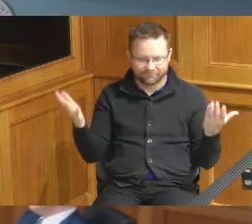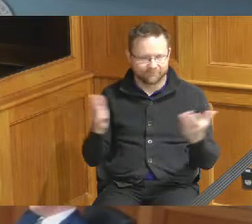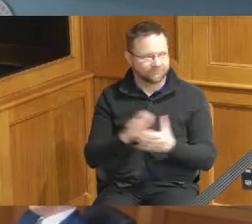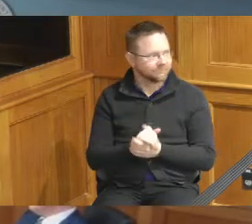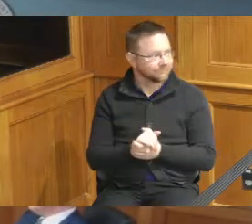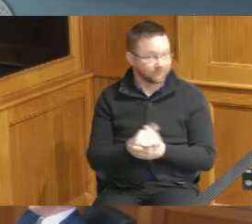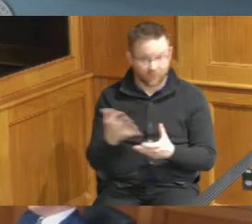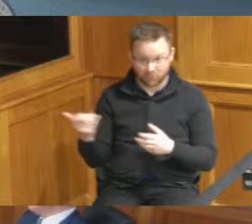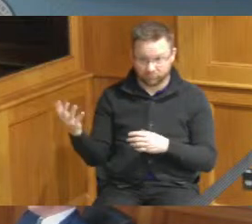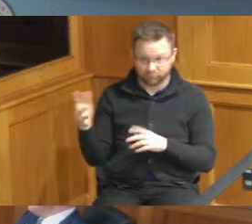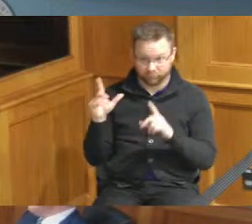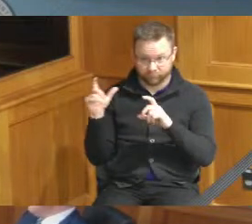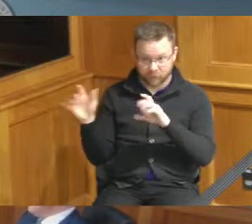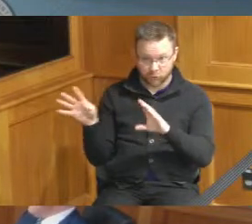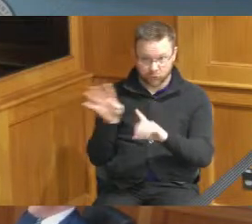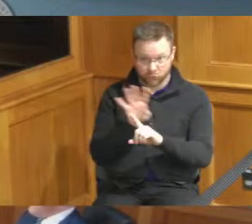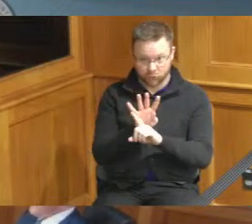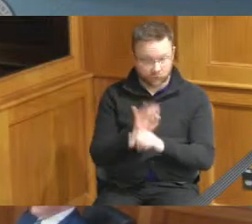to come up?